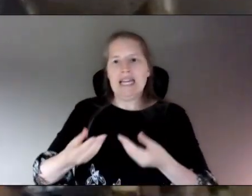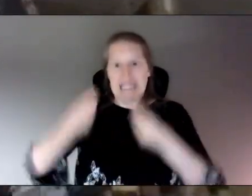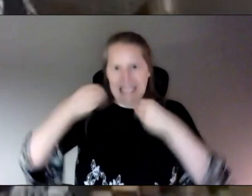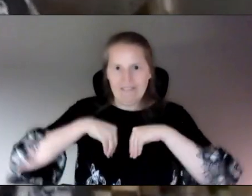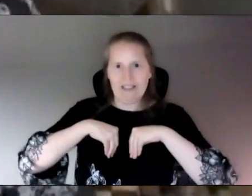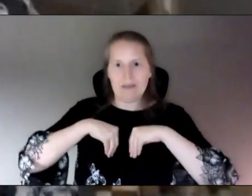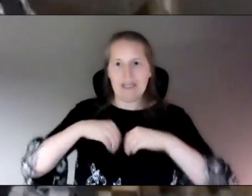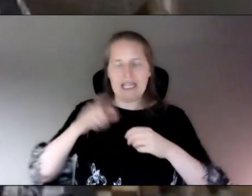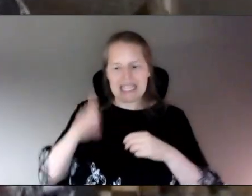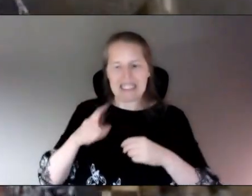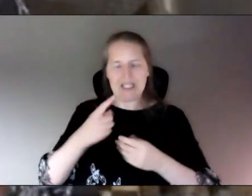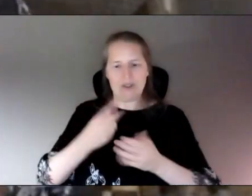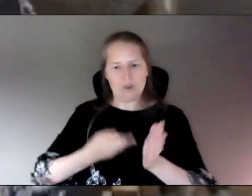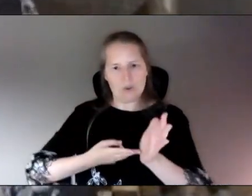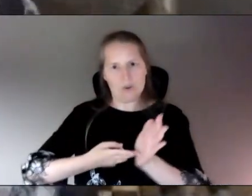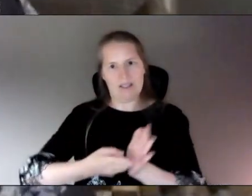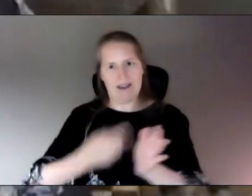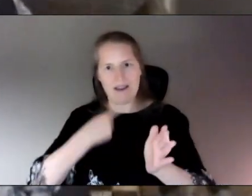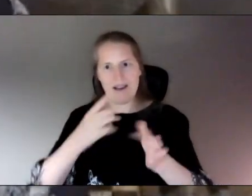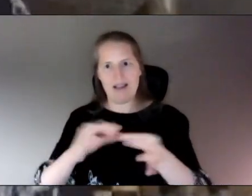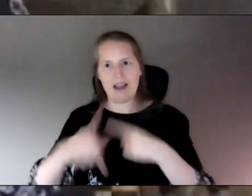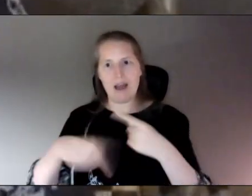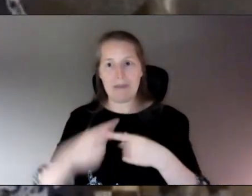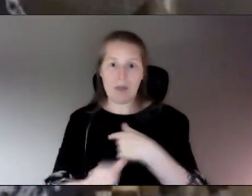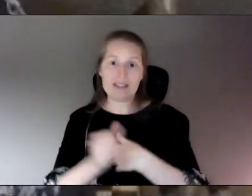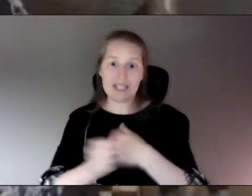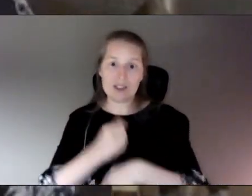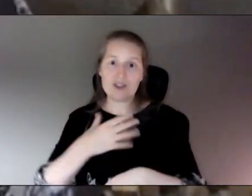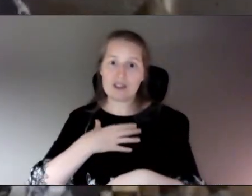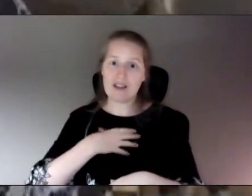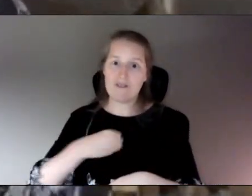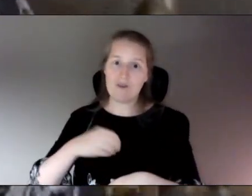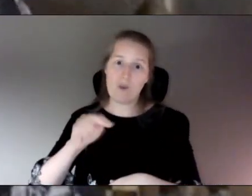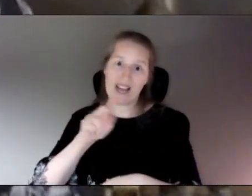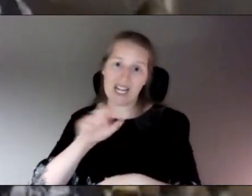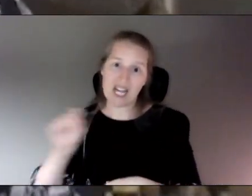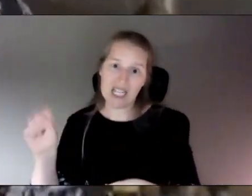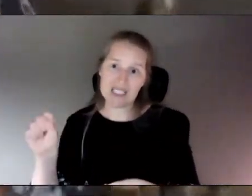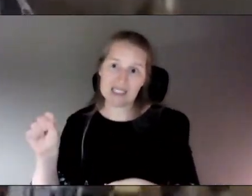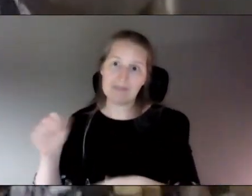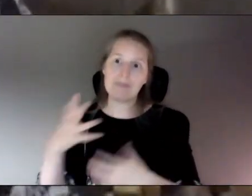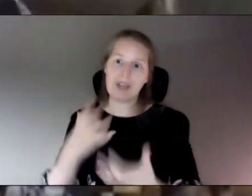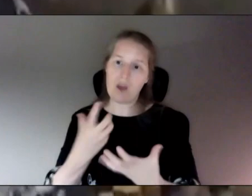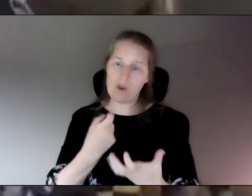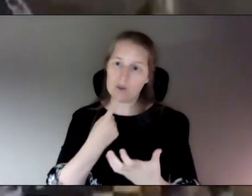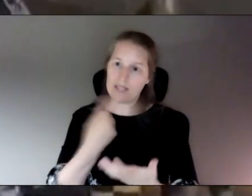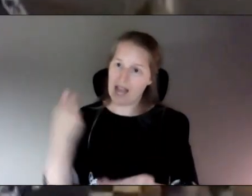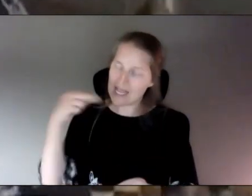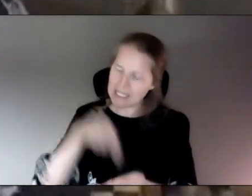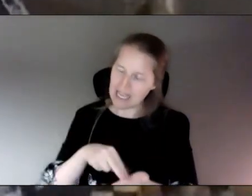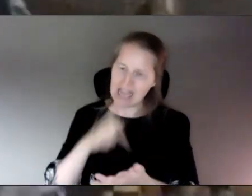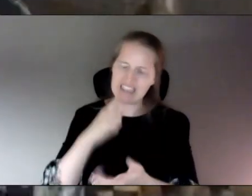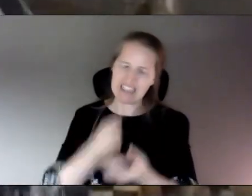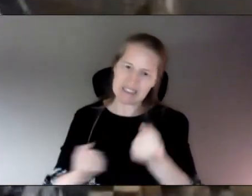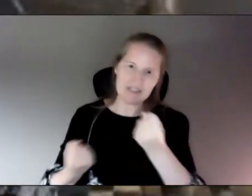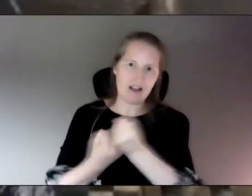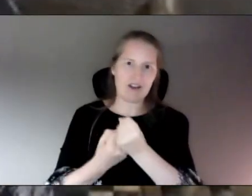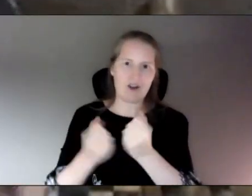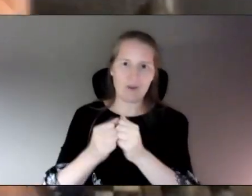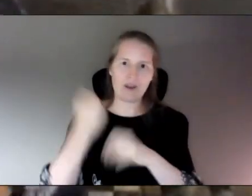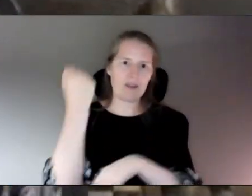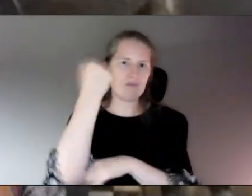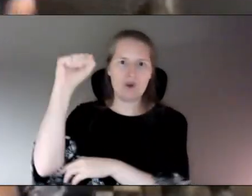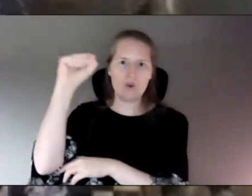tell the truth about the dangers of whiteness. And so let me say that I stand in solidarity with protesters all around the